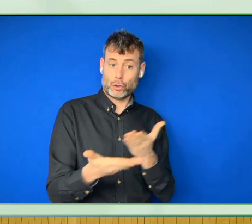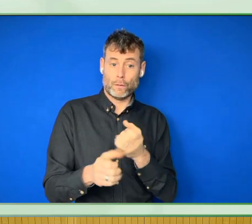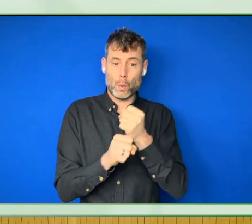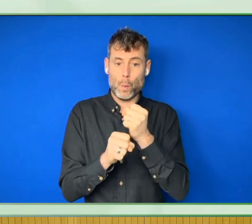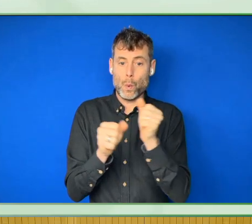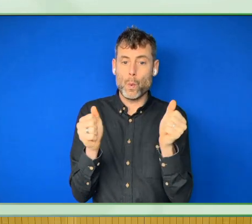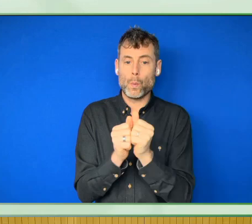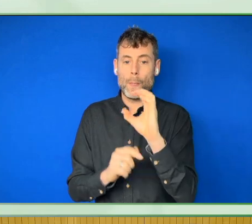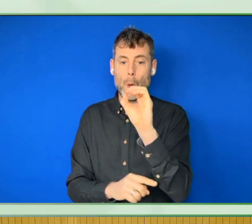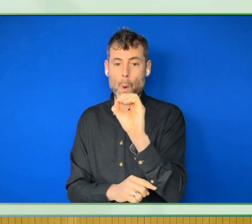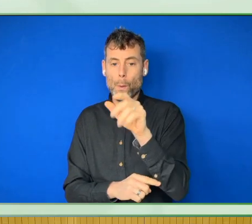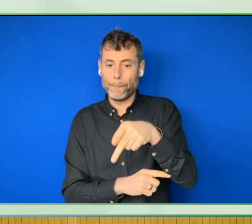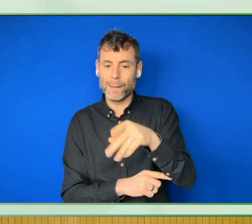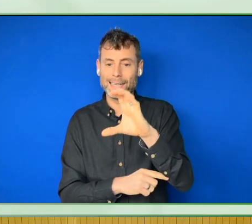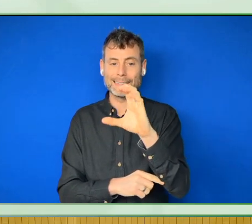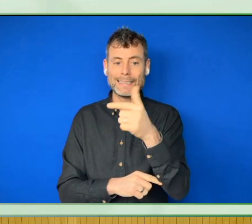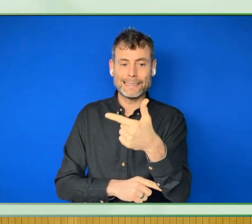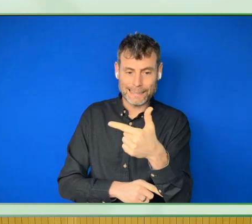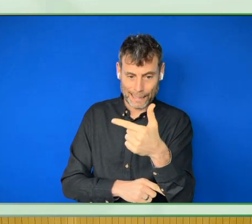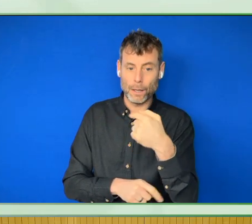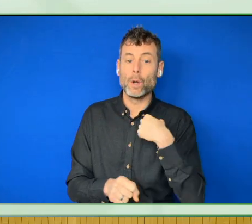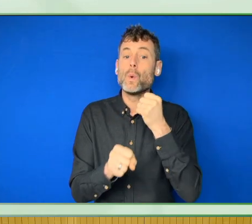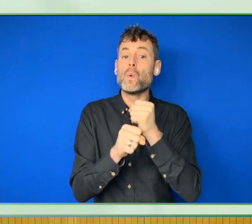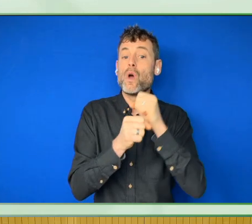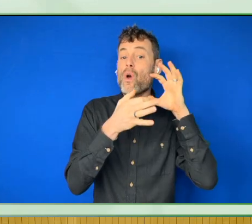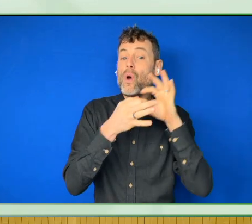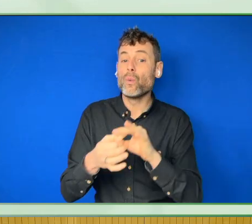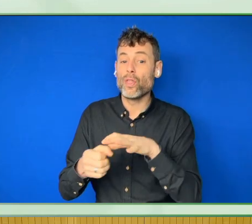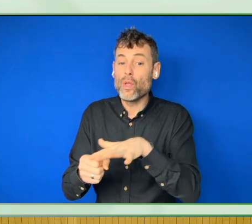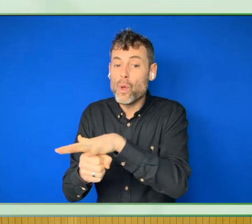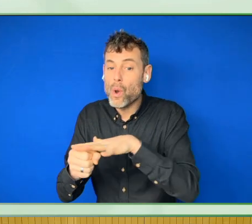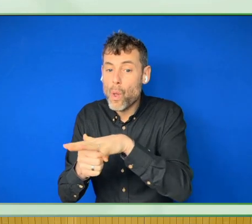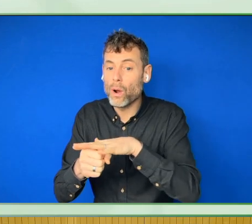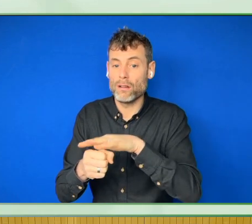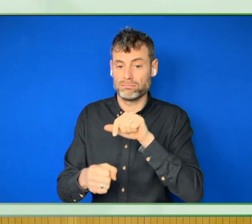partners about infrastructure, tools, and stuff in the place.